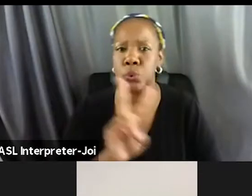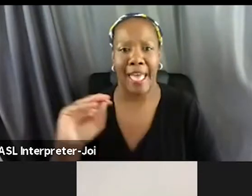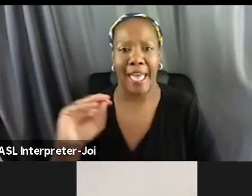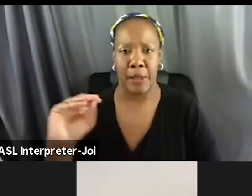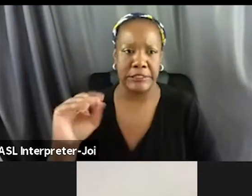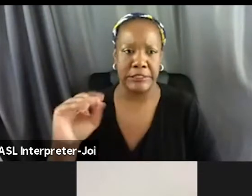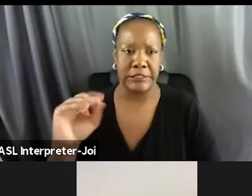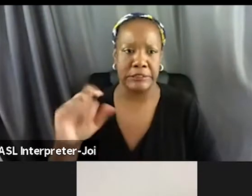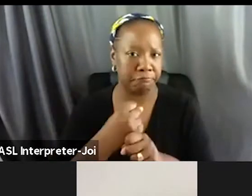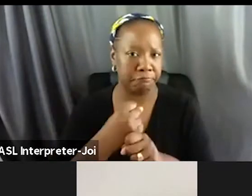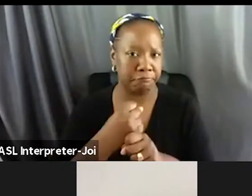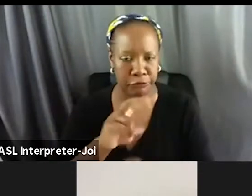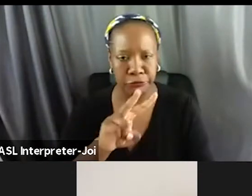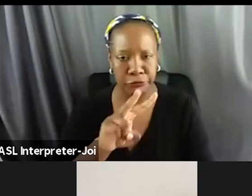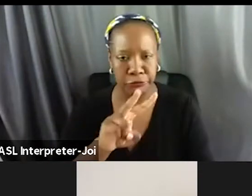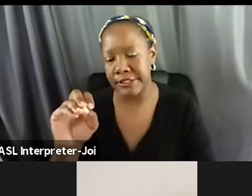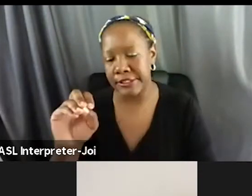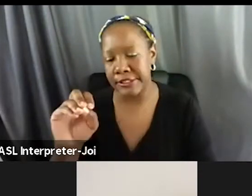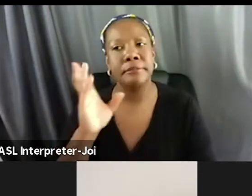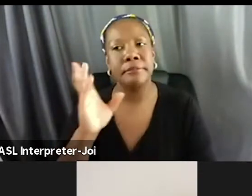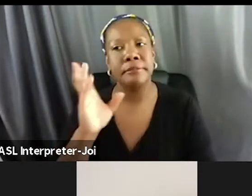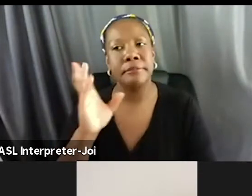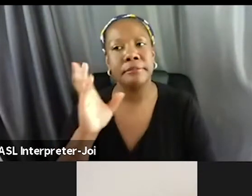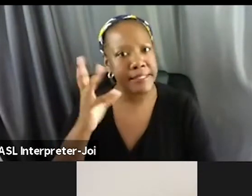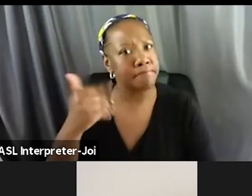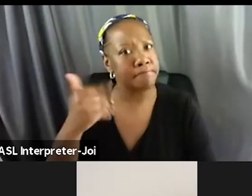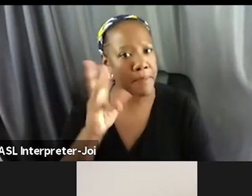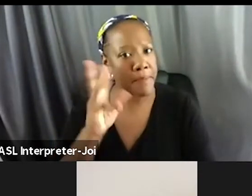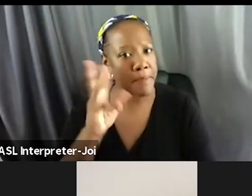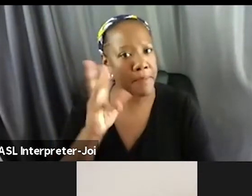And it's been quite a journey, I'll have to say.